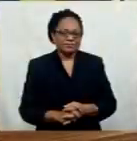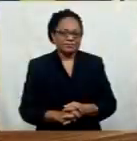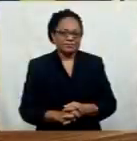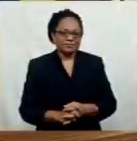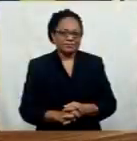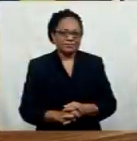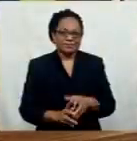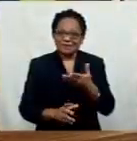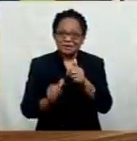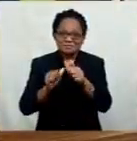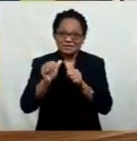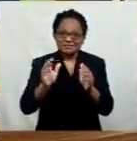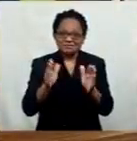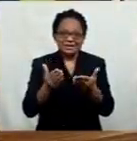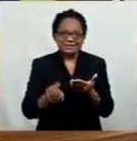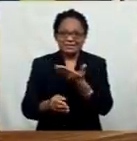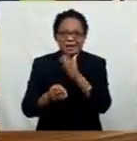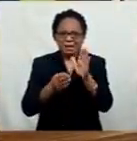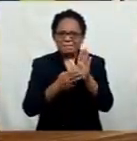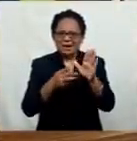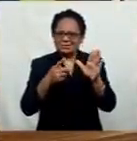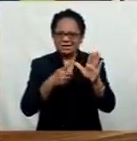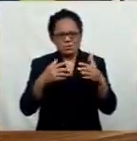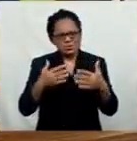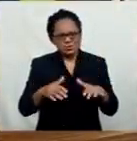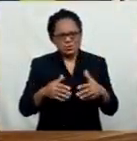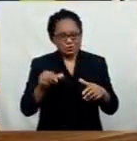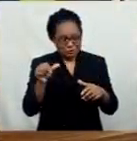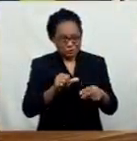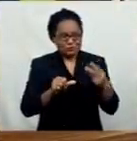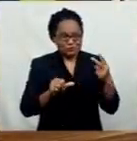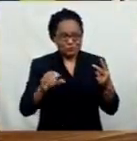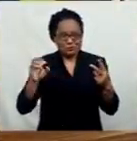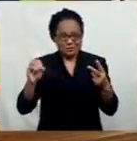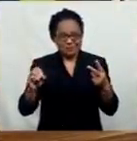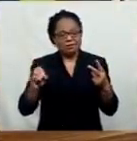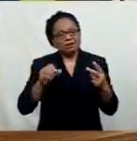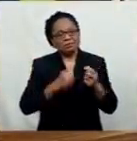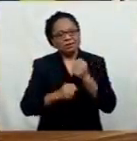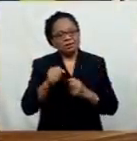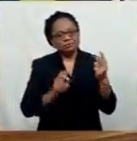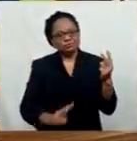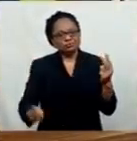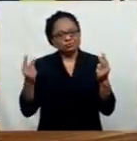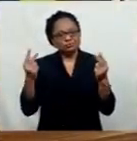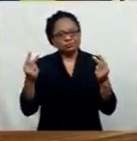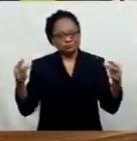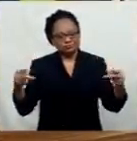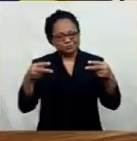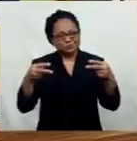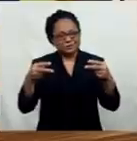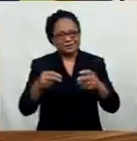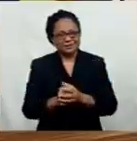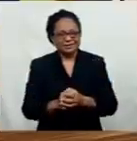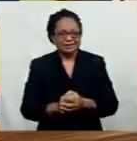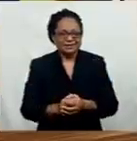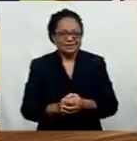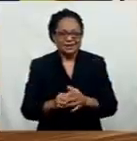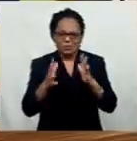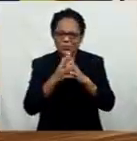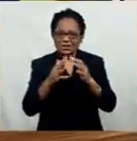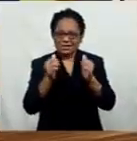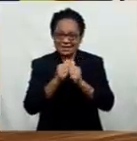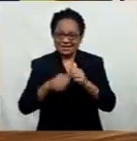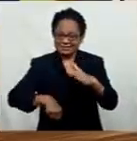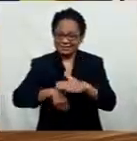In play of the day, Marseille threw away a 2-0 lead to draw 2-2 with Bordeaux in the French Football League of the weekend. But all eyes